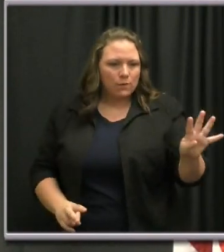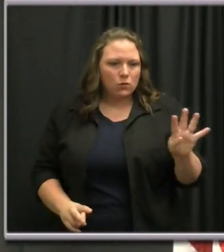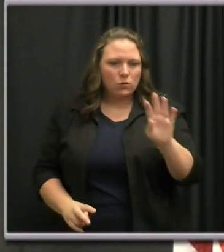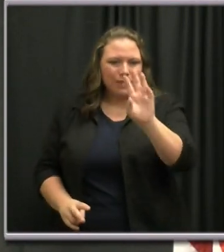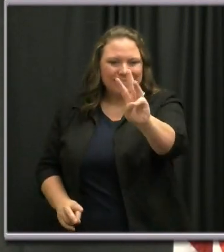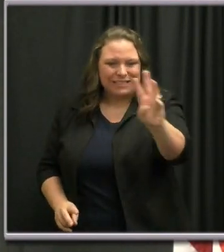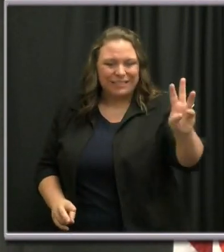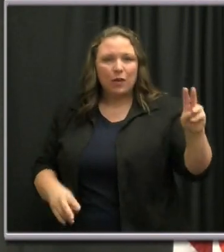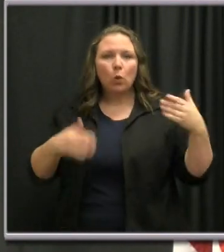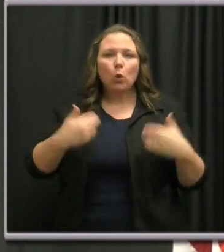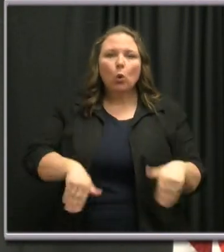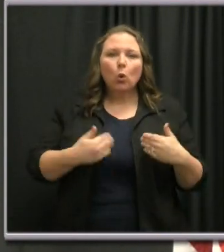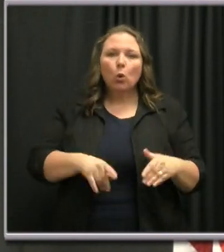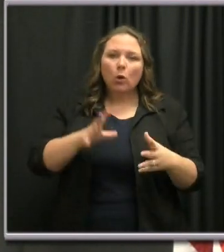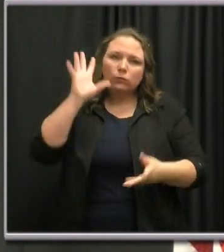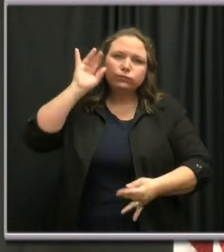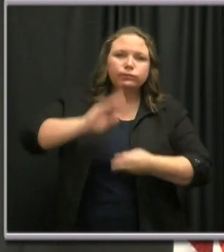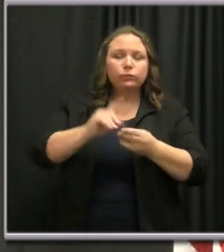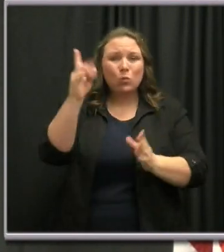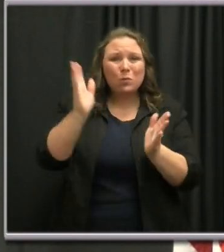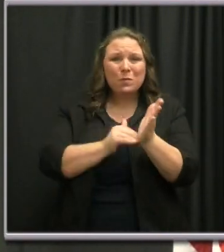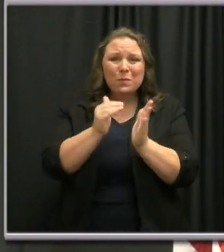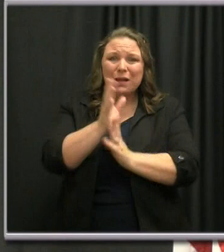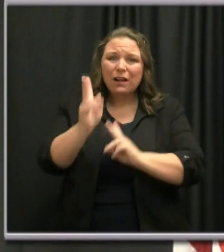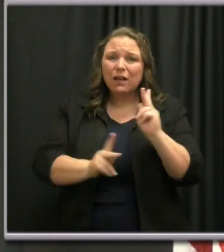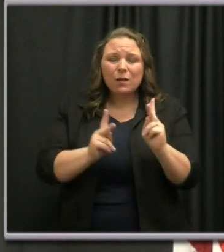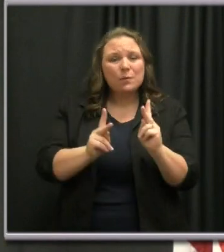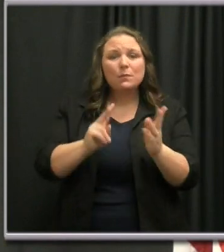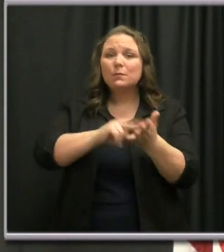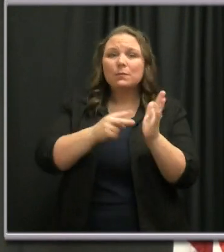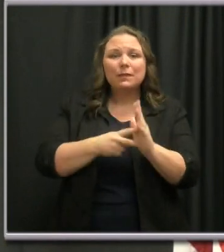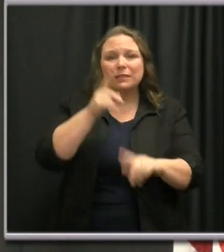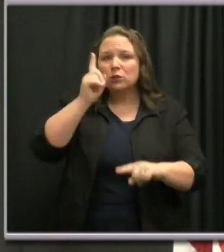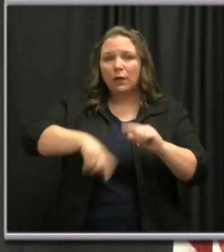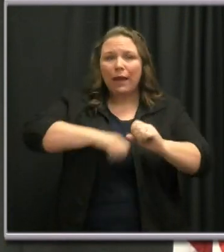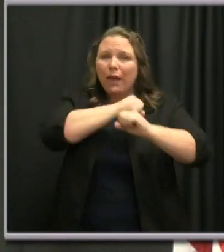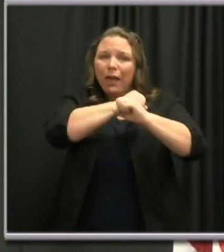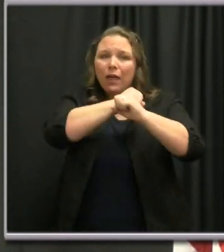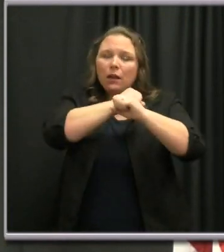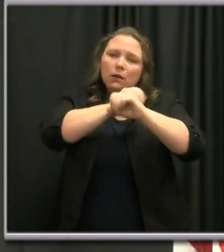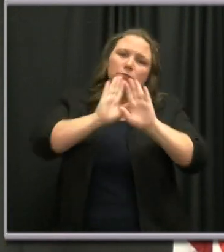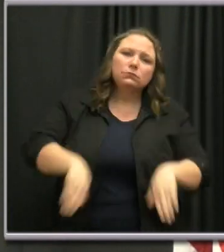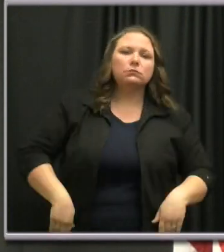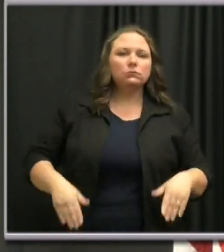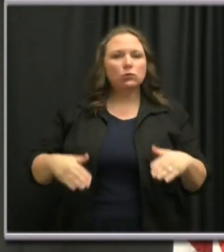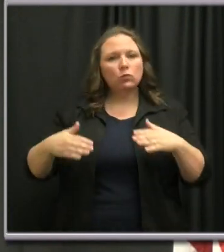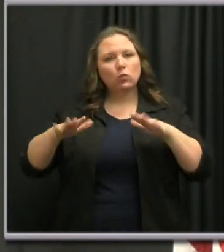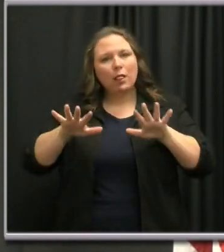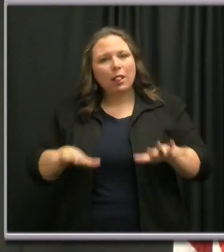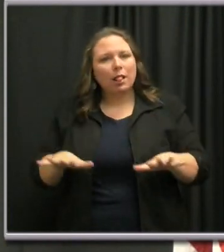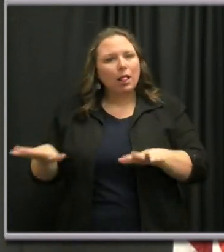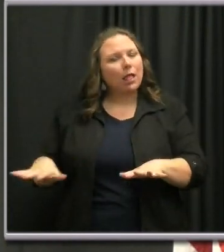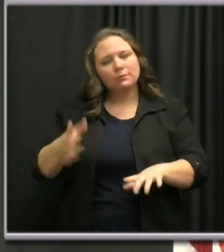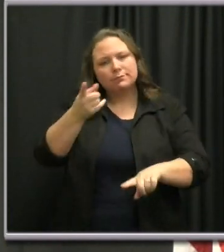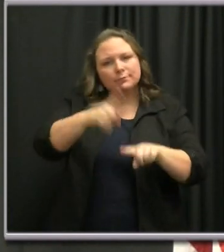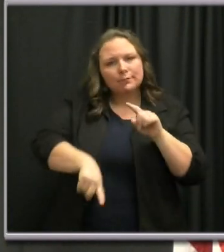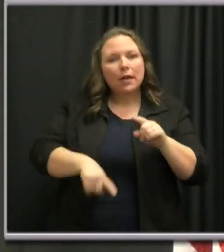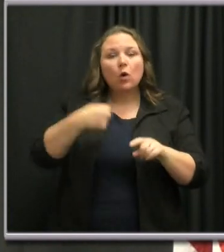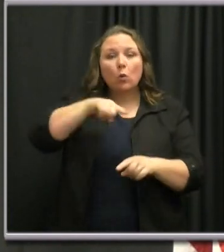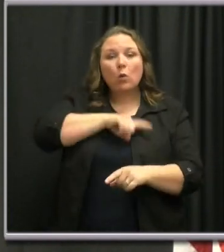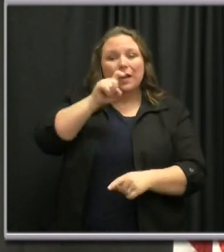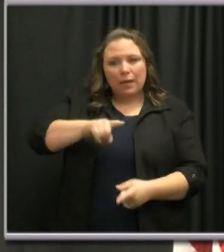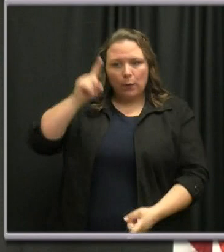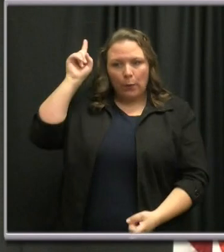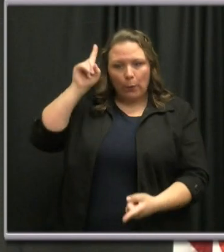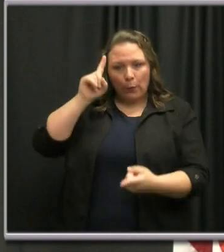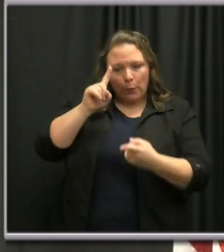from one person. So by all means, we cannot let down our guard. Our goal is to get that basic reproductive